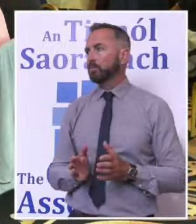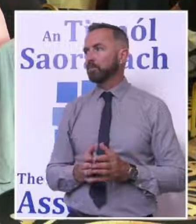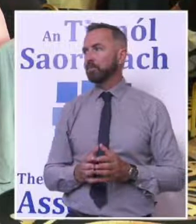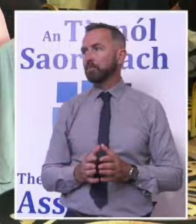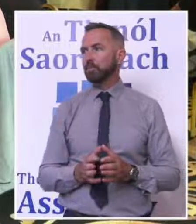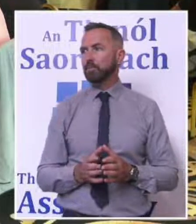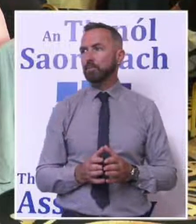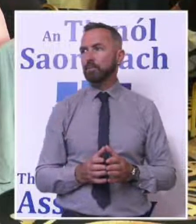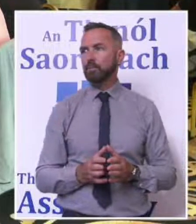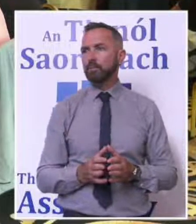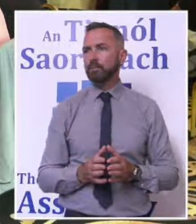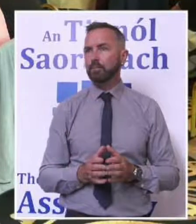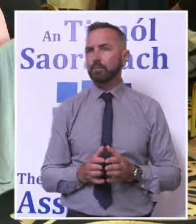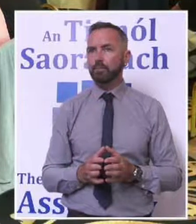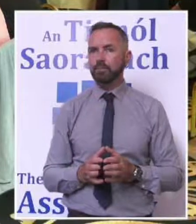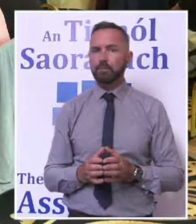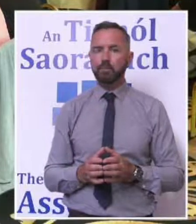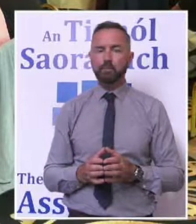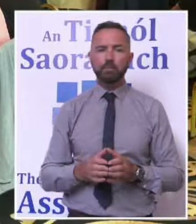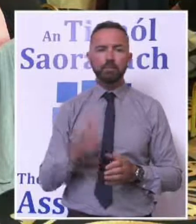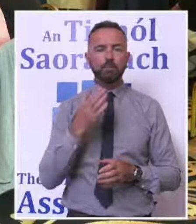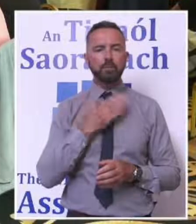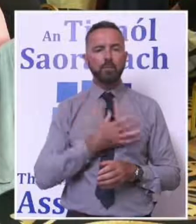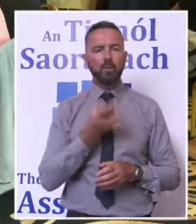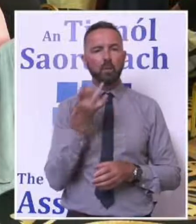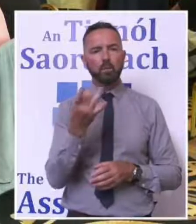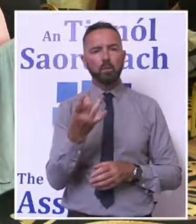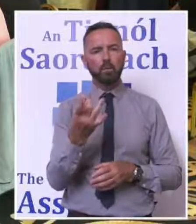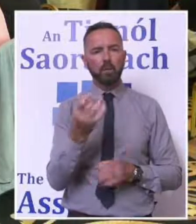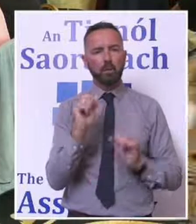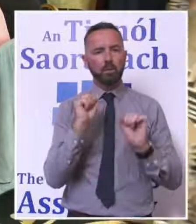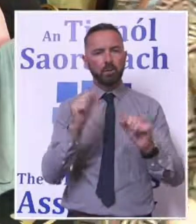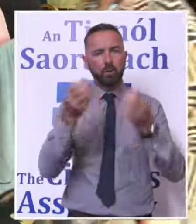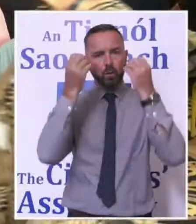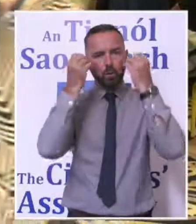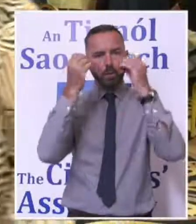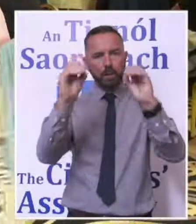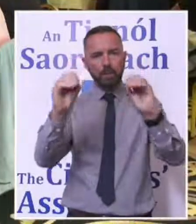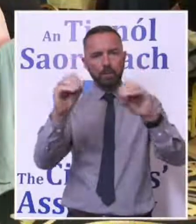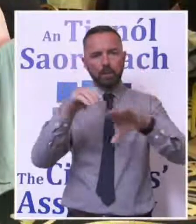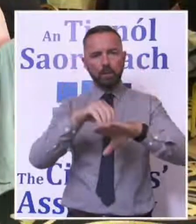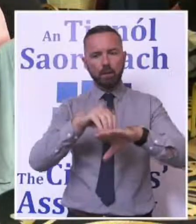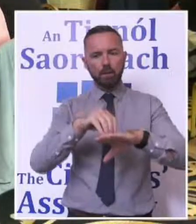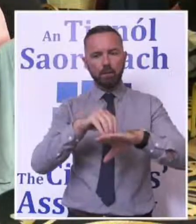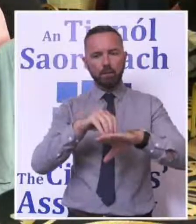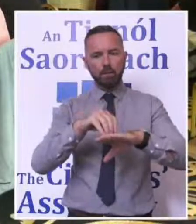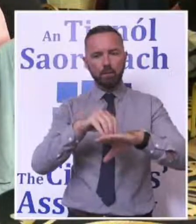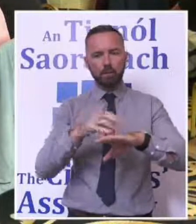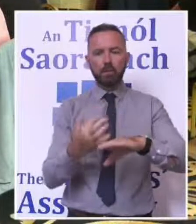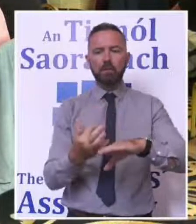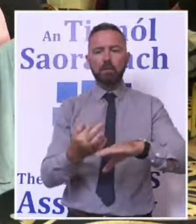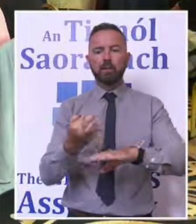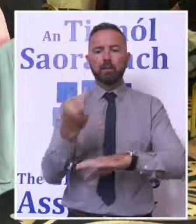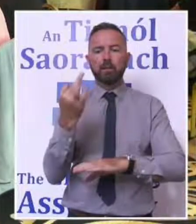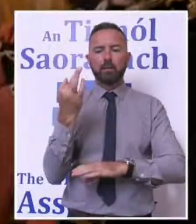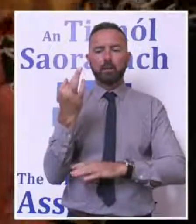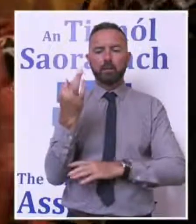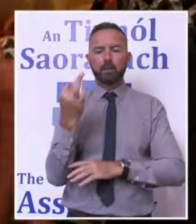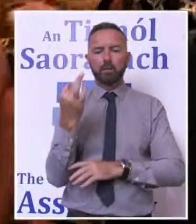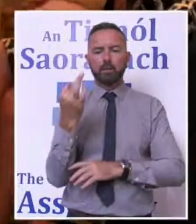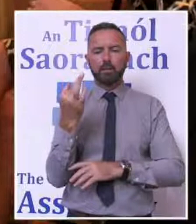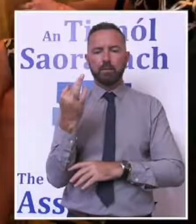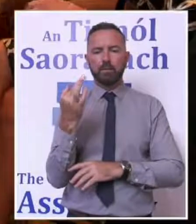Thanks. I just wanted to get your opinion on whether or not the